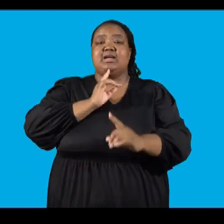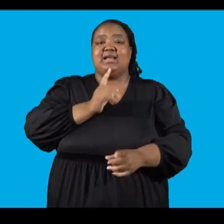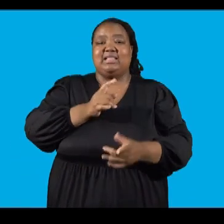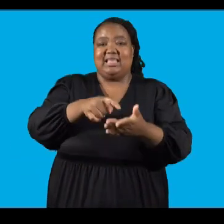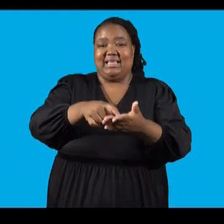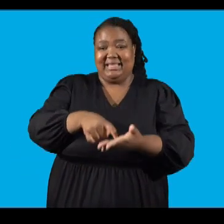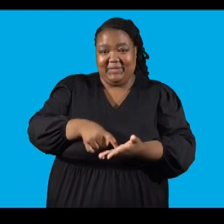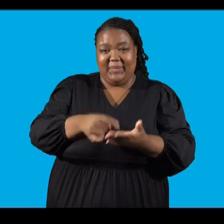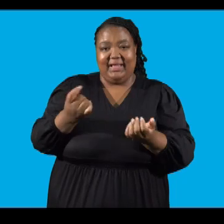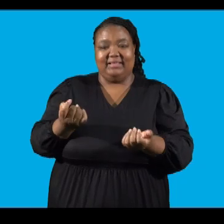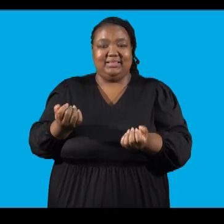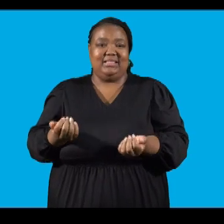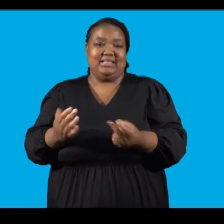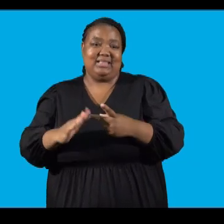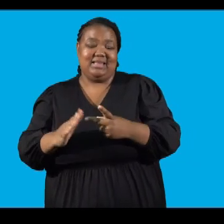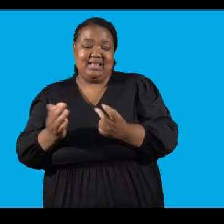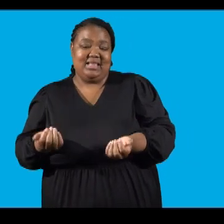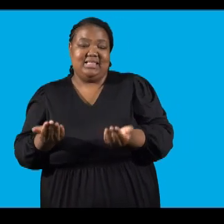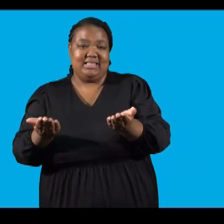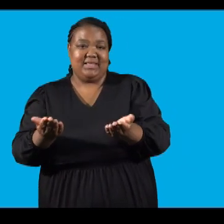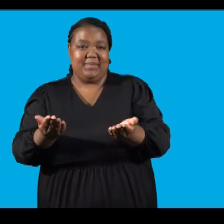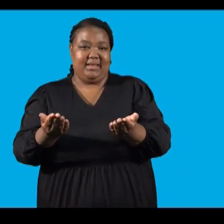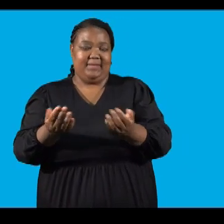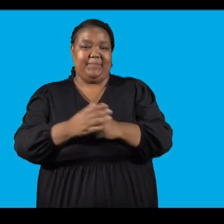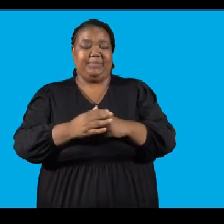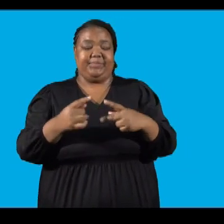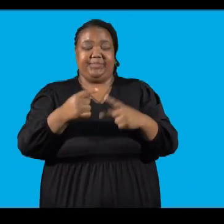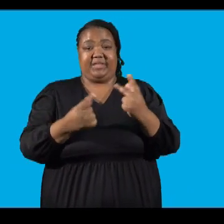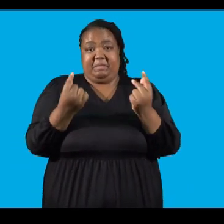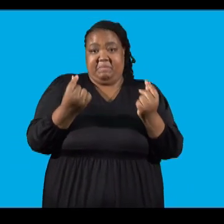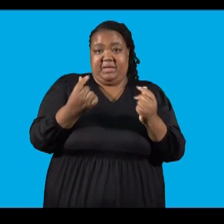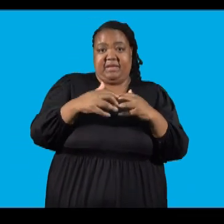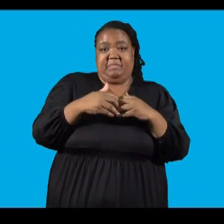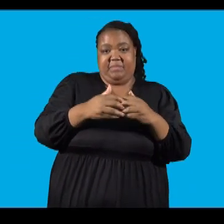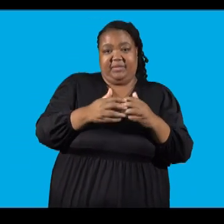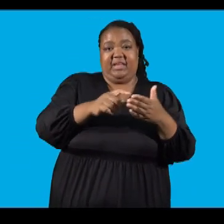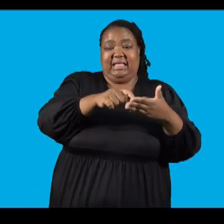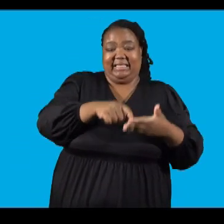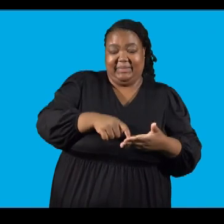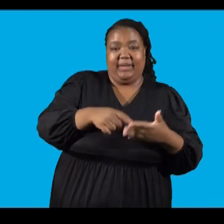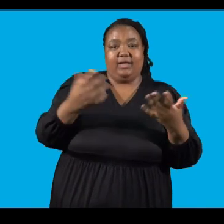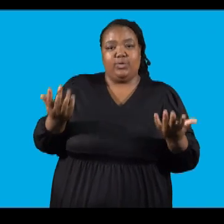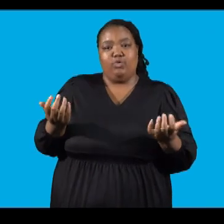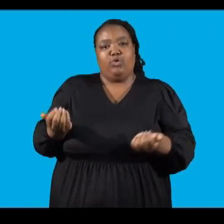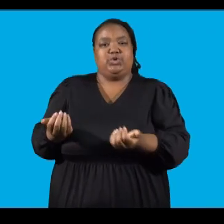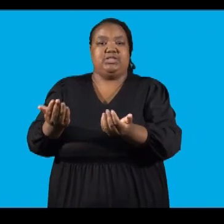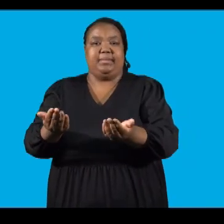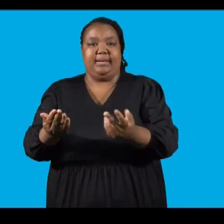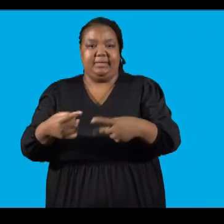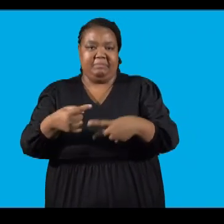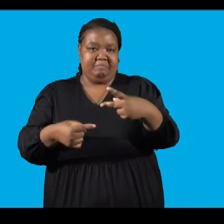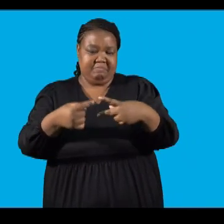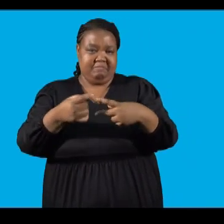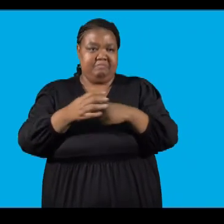extract. Our answer is demand and supply. Terms that have to do with formation of prices, demand